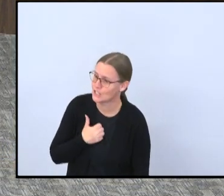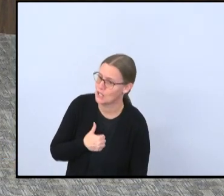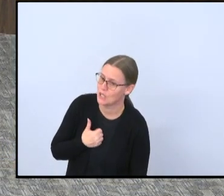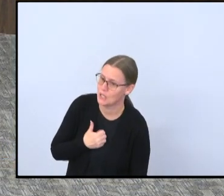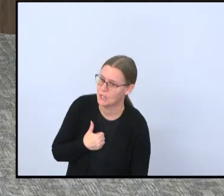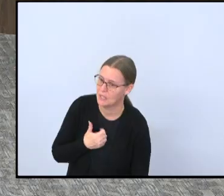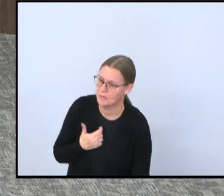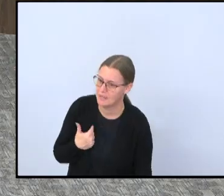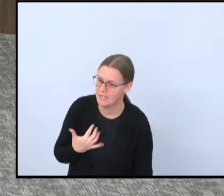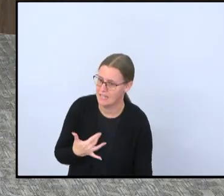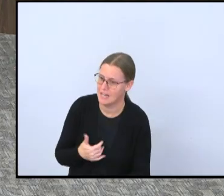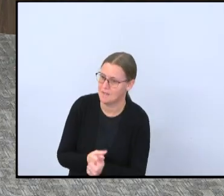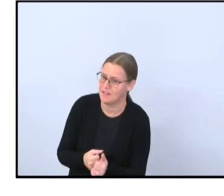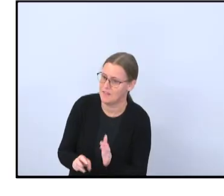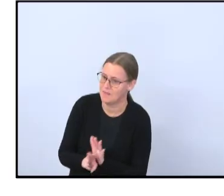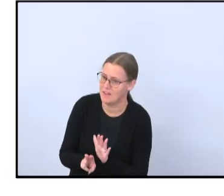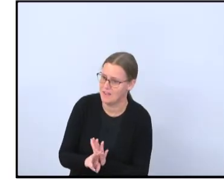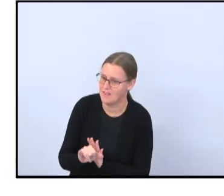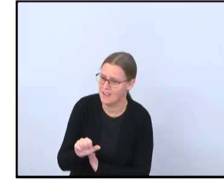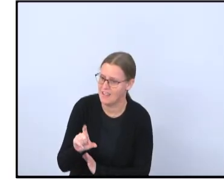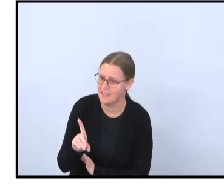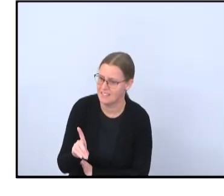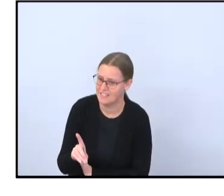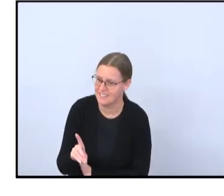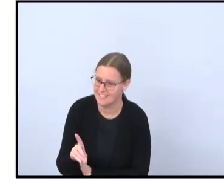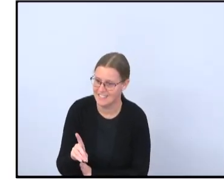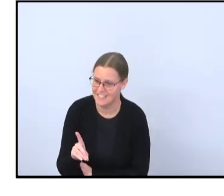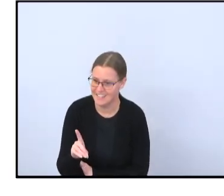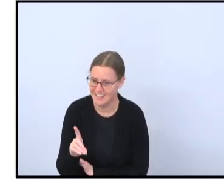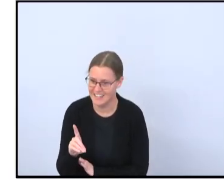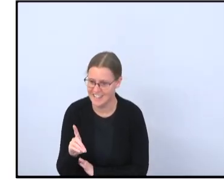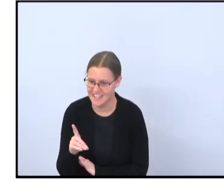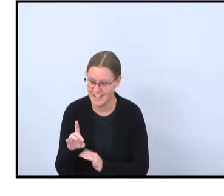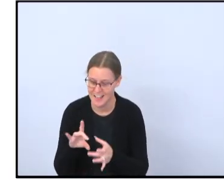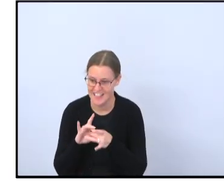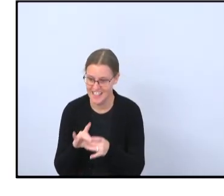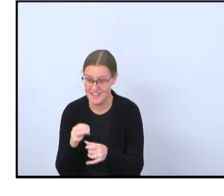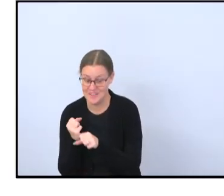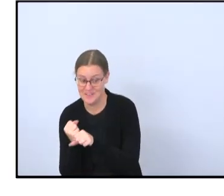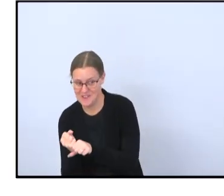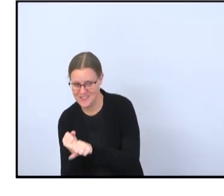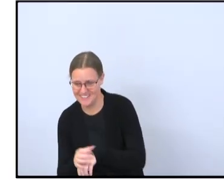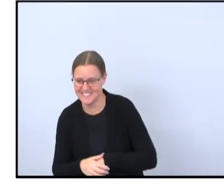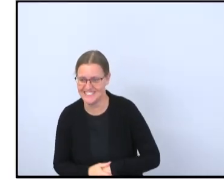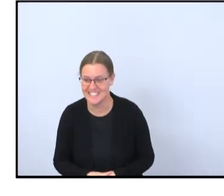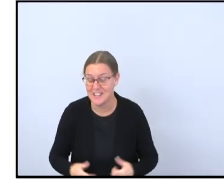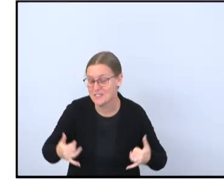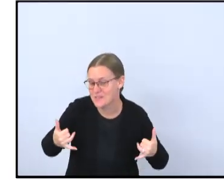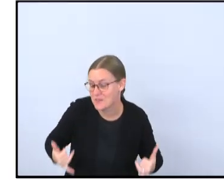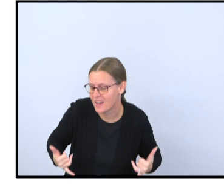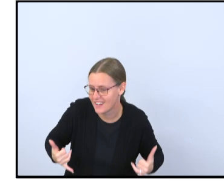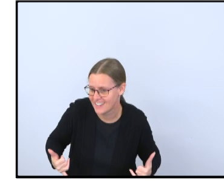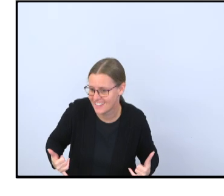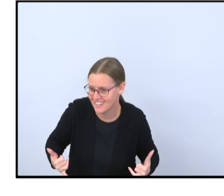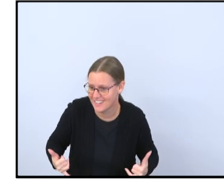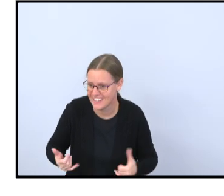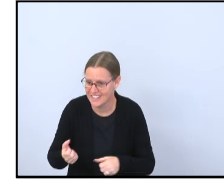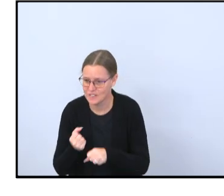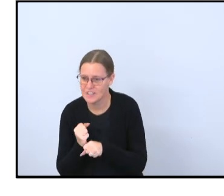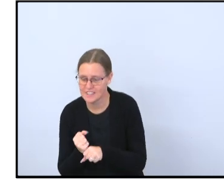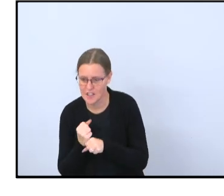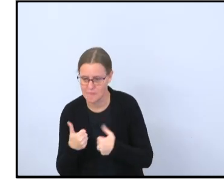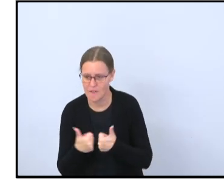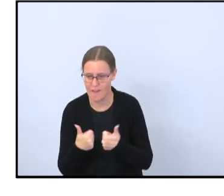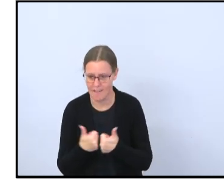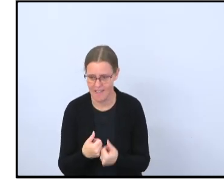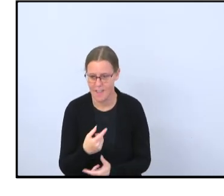Getting an update from Waco ISD Stadium right now about softball. So we're currently in the softball playoff